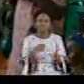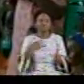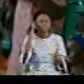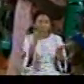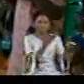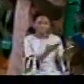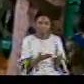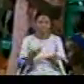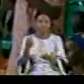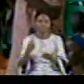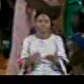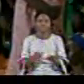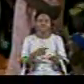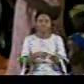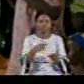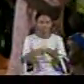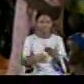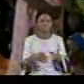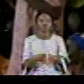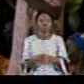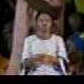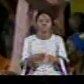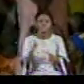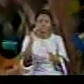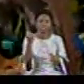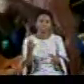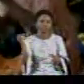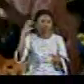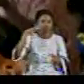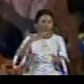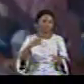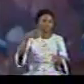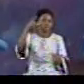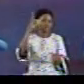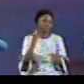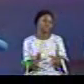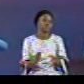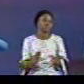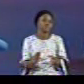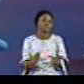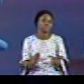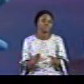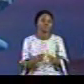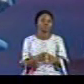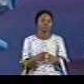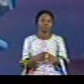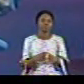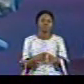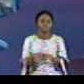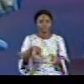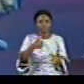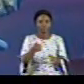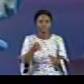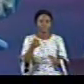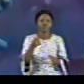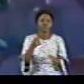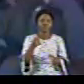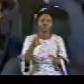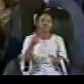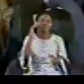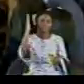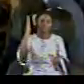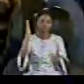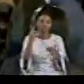there. Something is happening right there. Something is happening right there. Put your